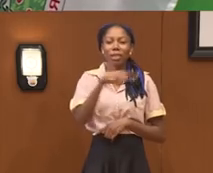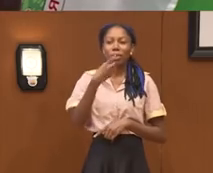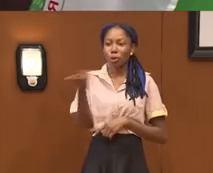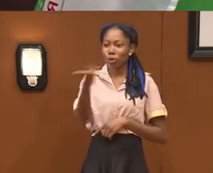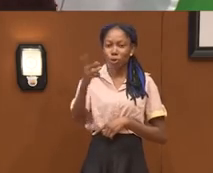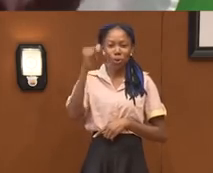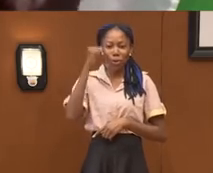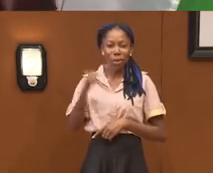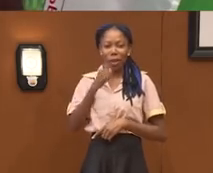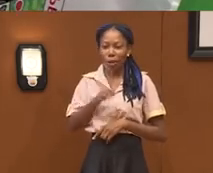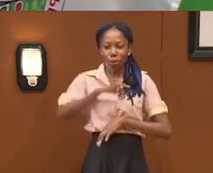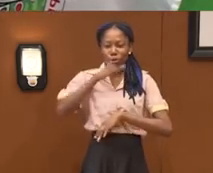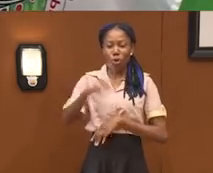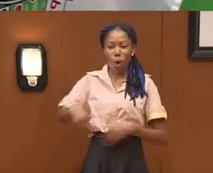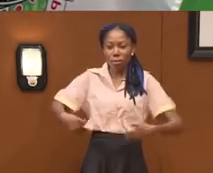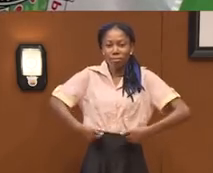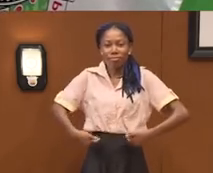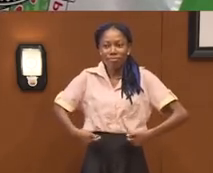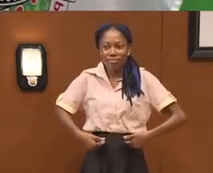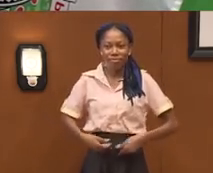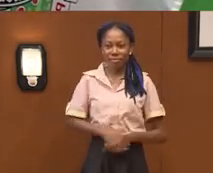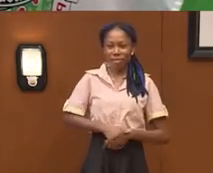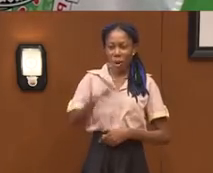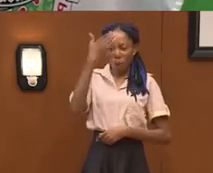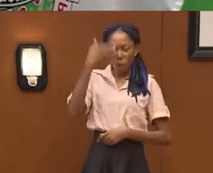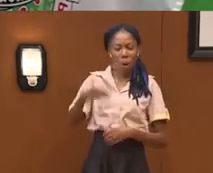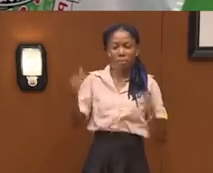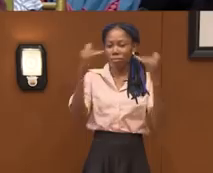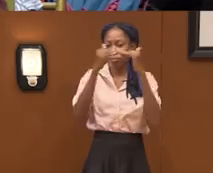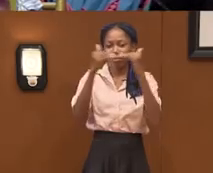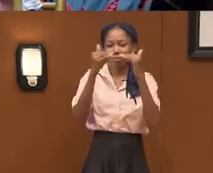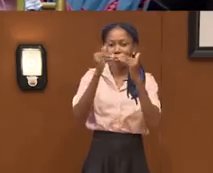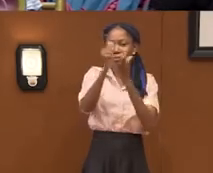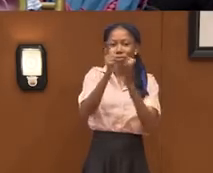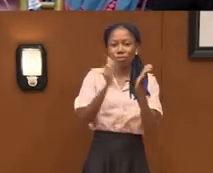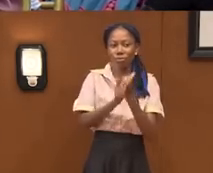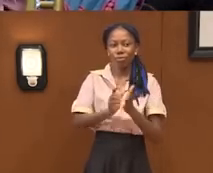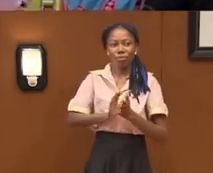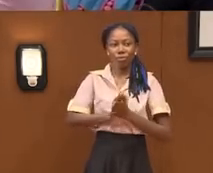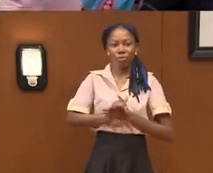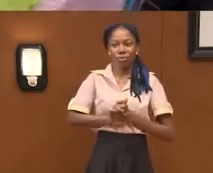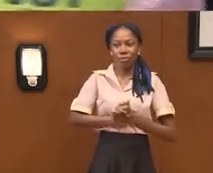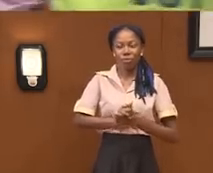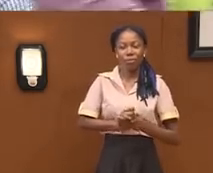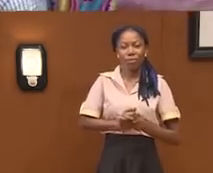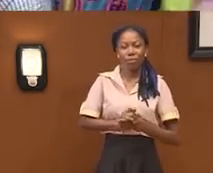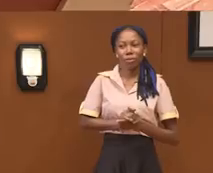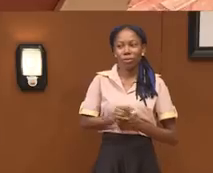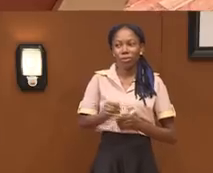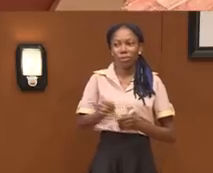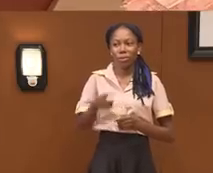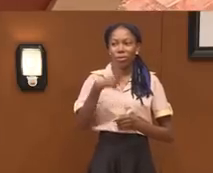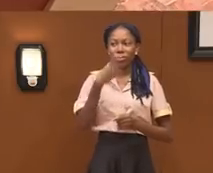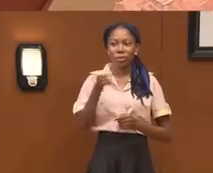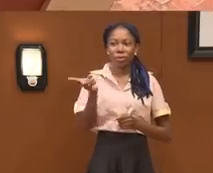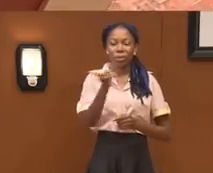mates. This man. Do you understand? Before the court, there's equality before the law. Go back to your dog. This is my landlord